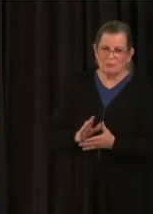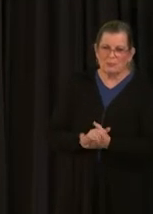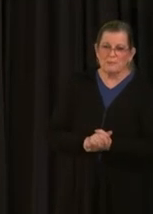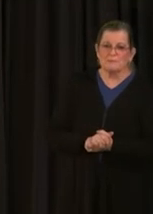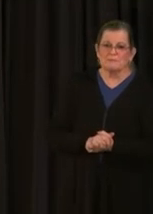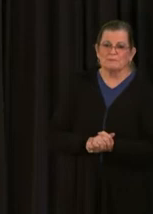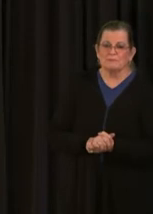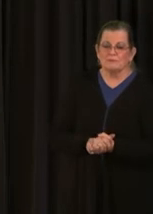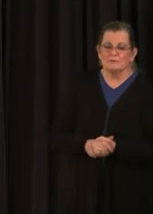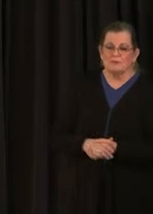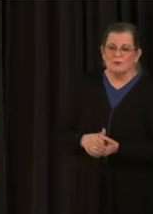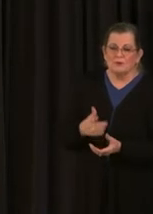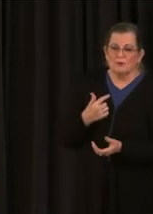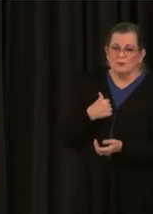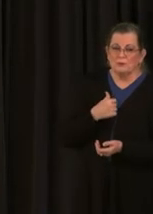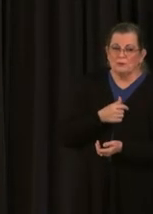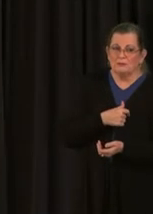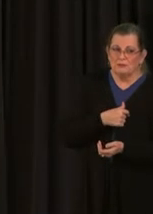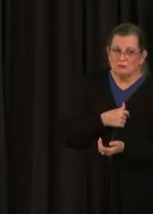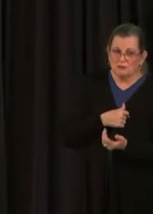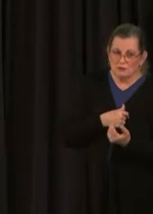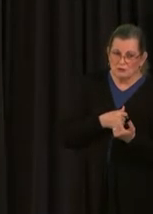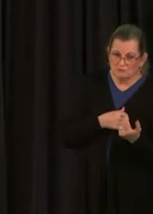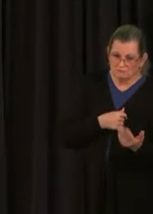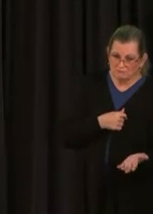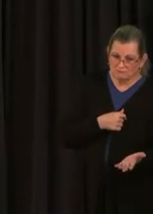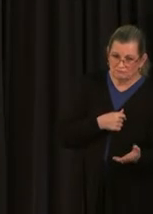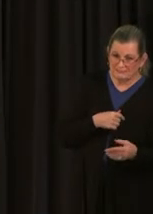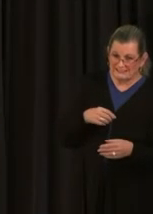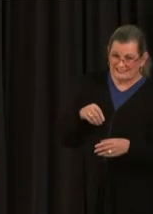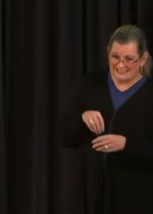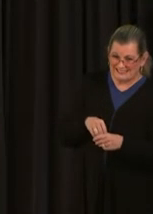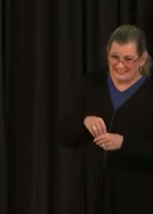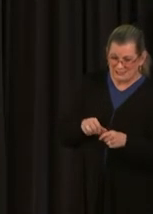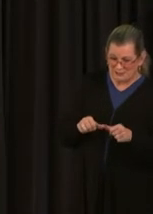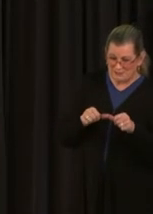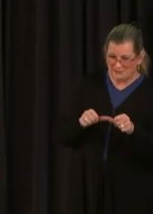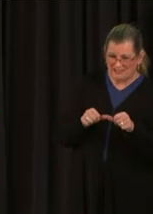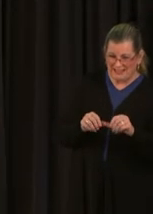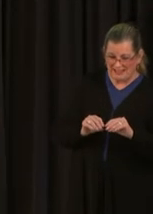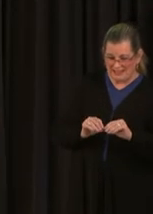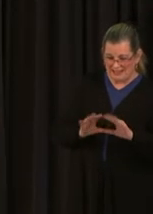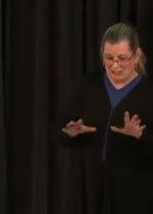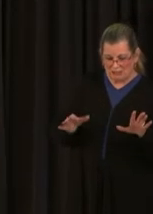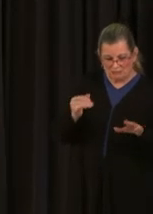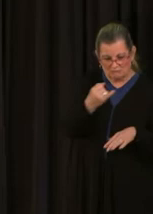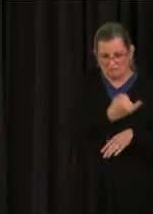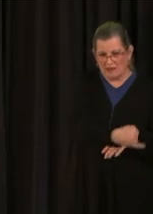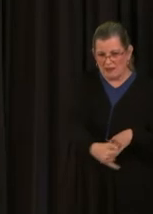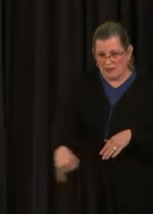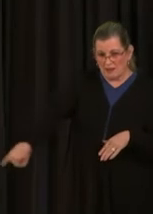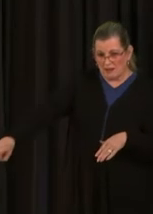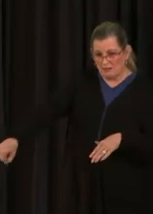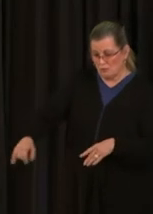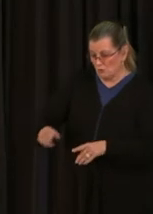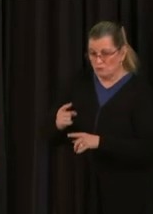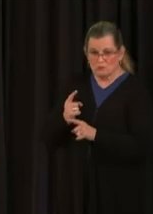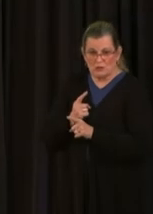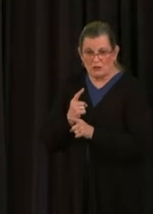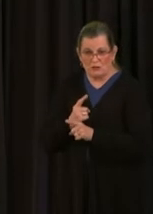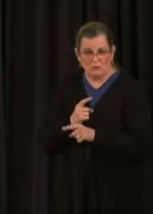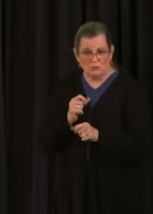sanitizers, where the attendant is required to wipe down the bus each and every day, and